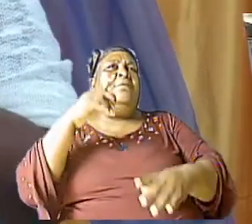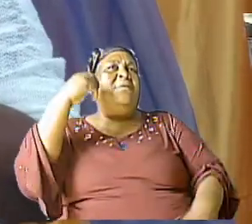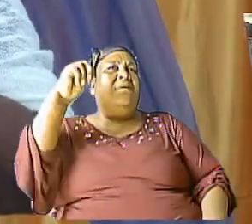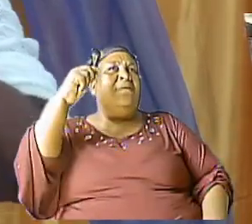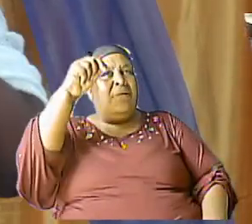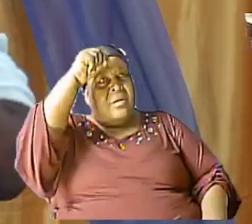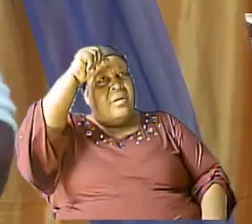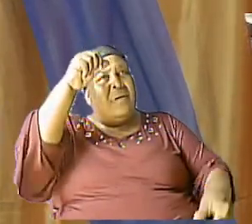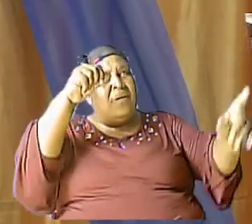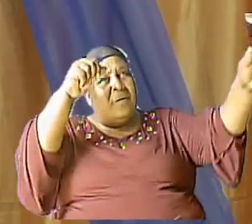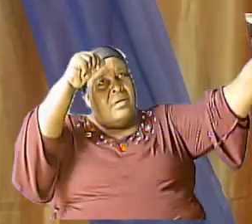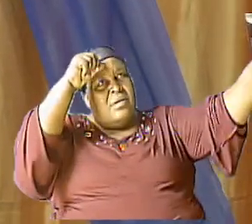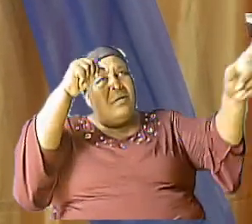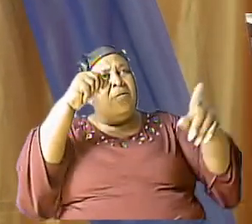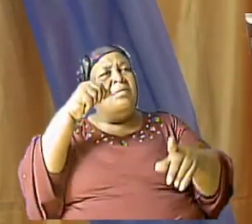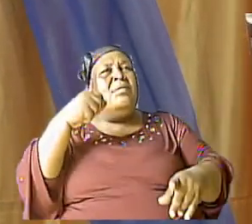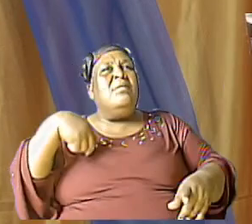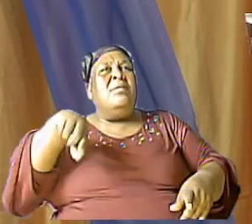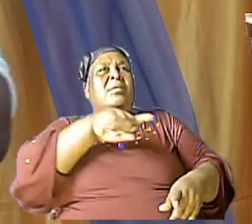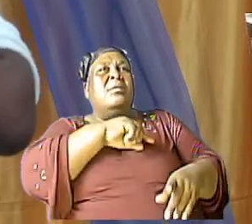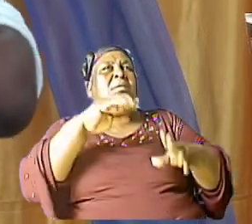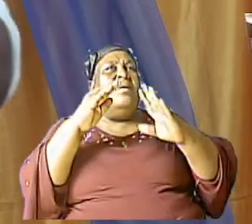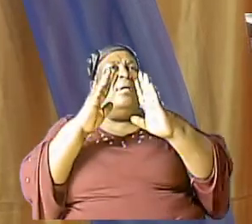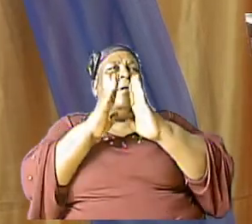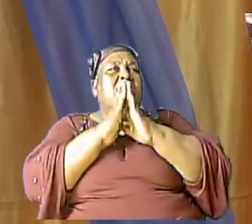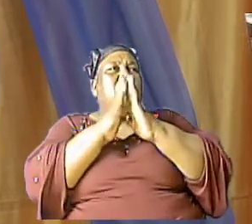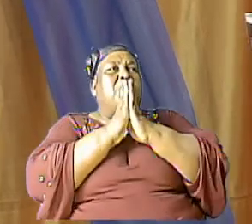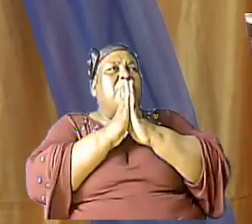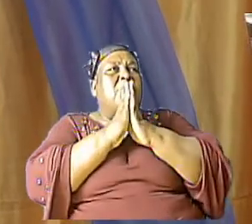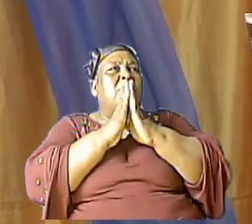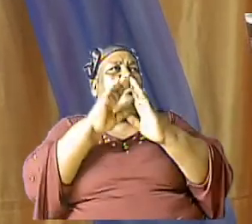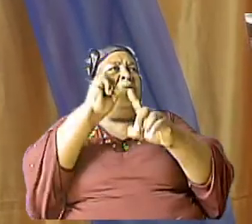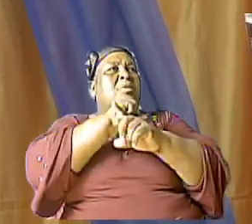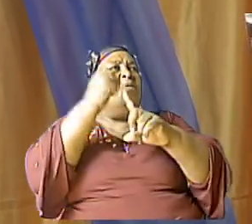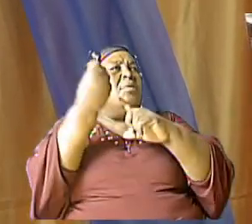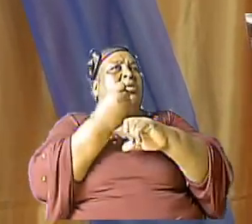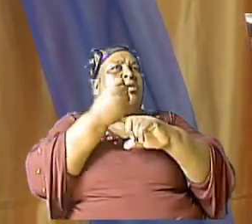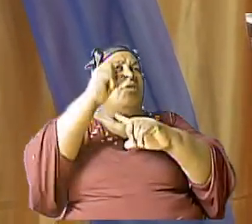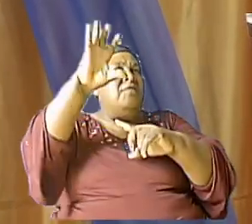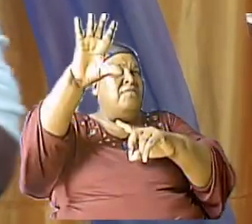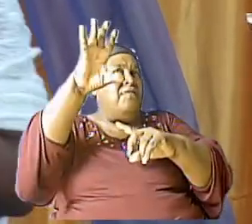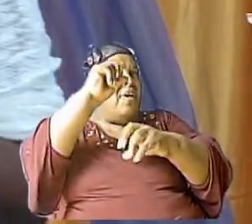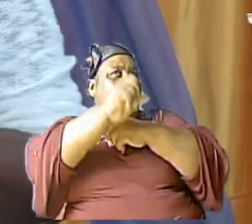I remember we had to pray about a situation for 5 years.